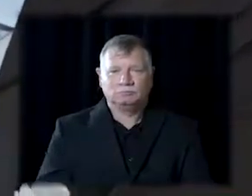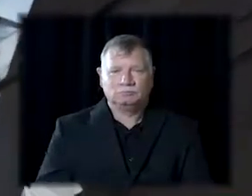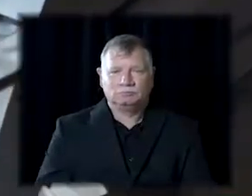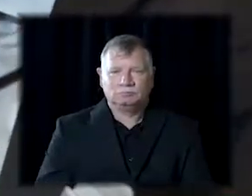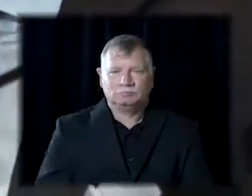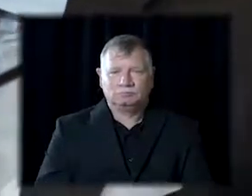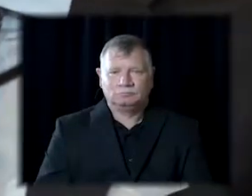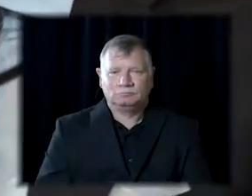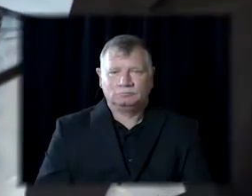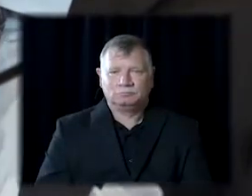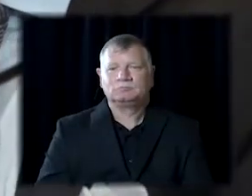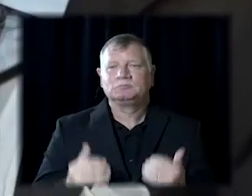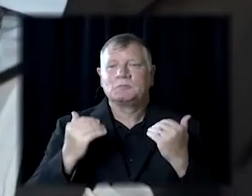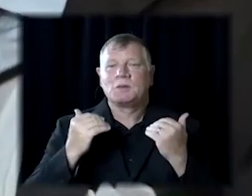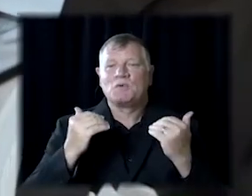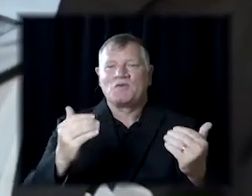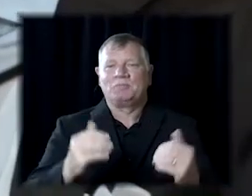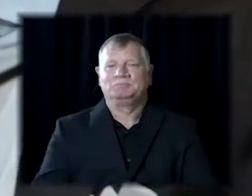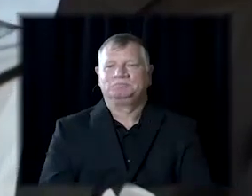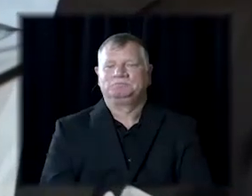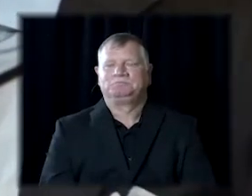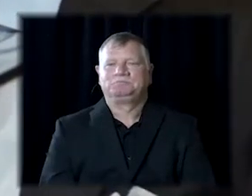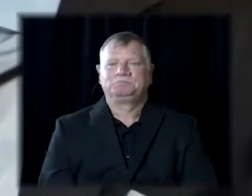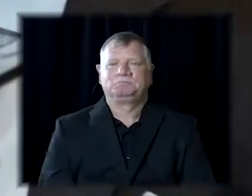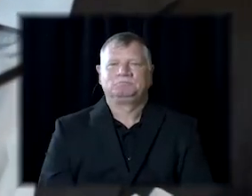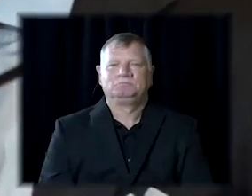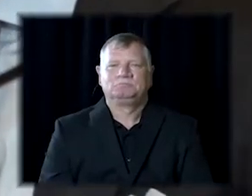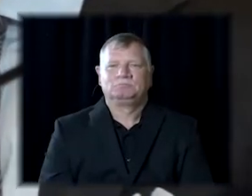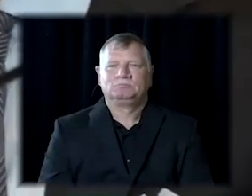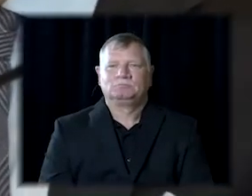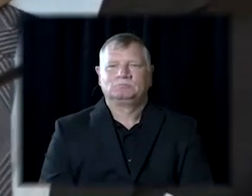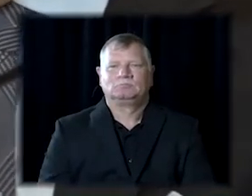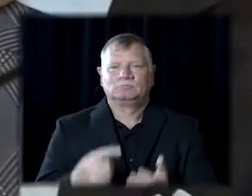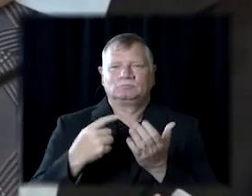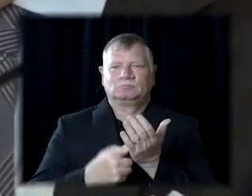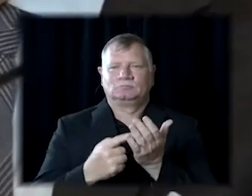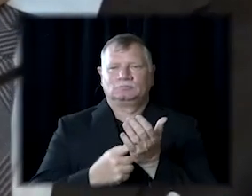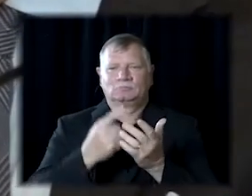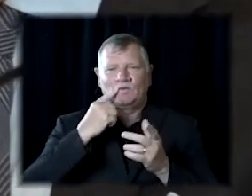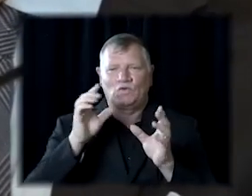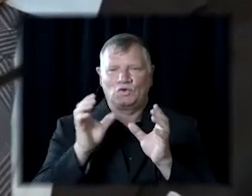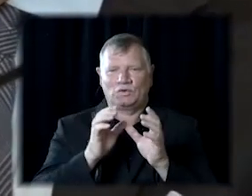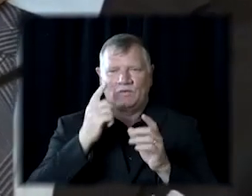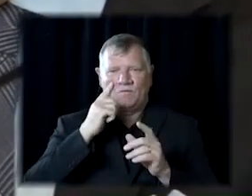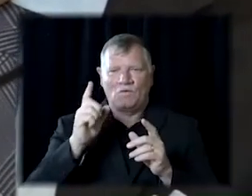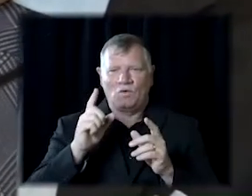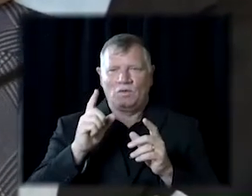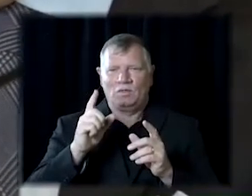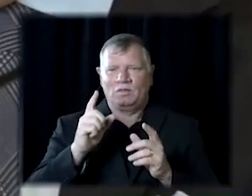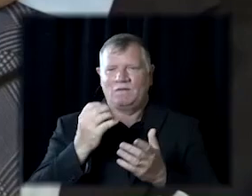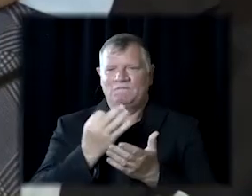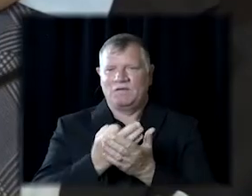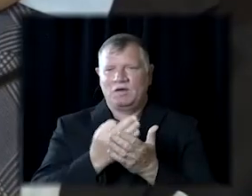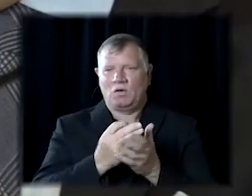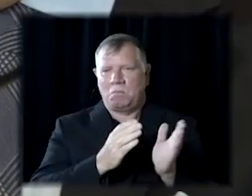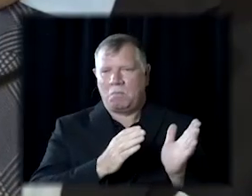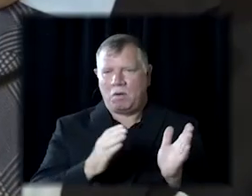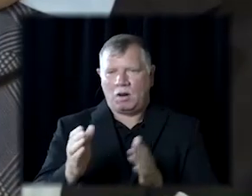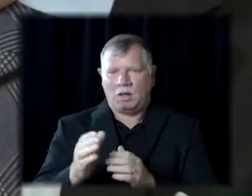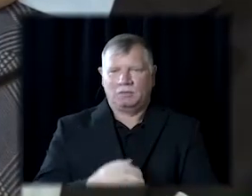Okay, let's move on then. So, discussion and certification of the revised Commonwealth Fiscal Plan.